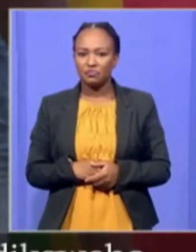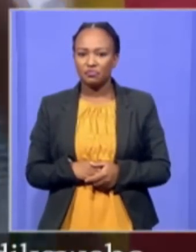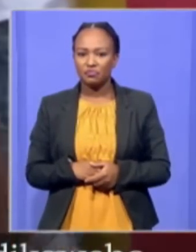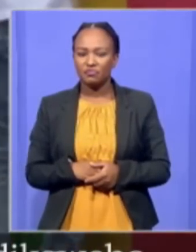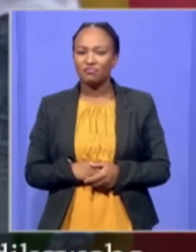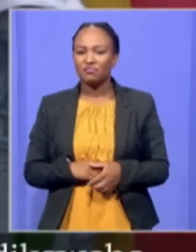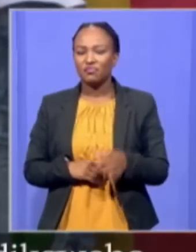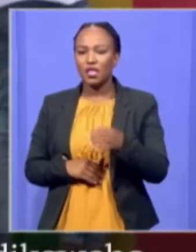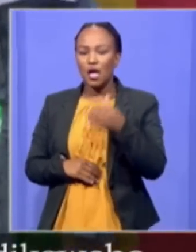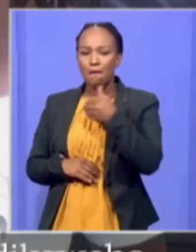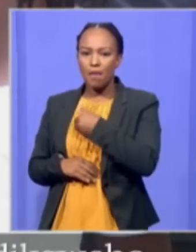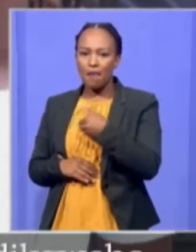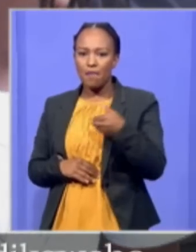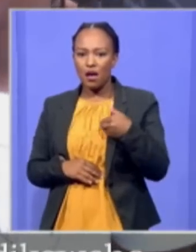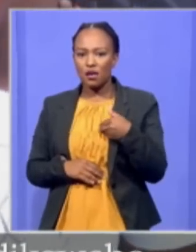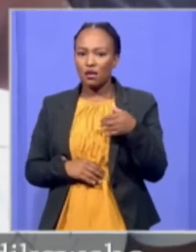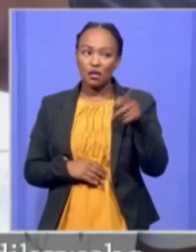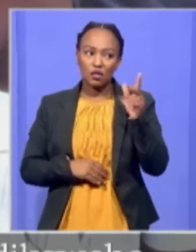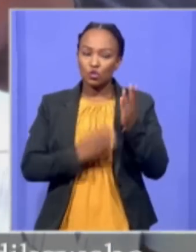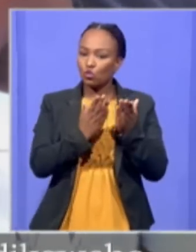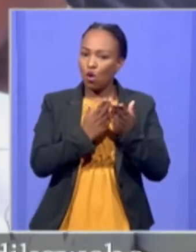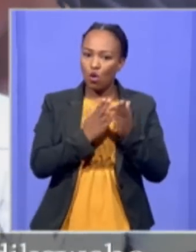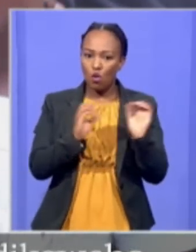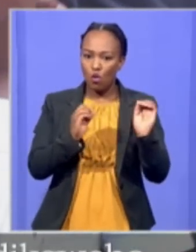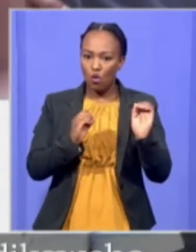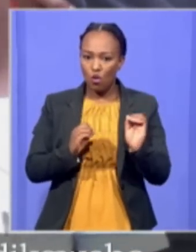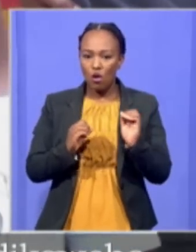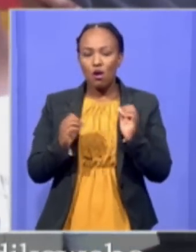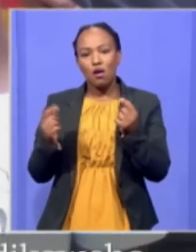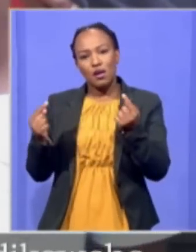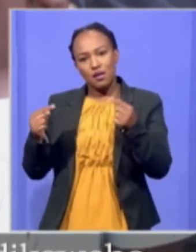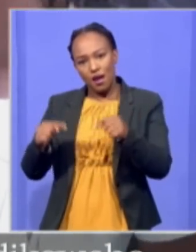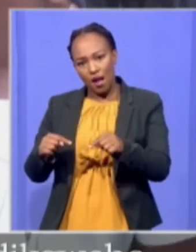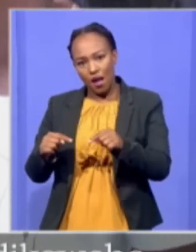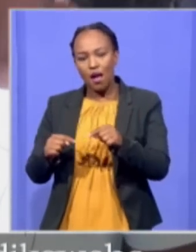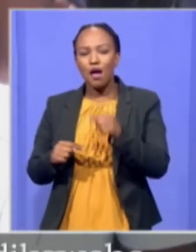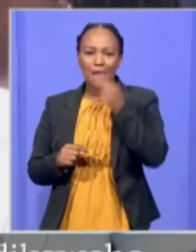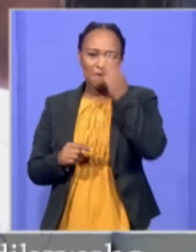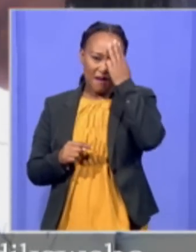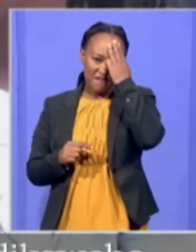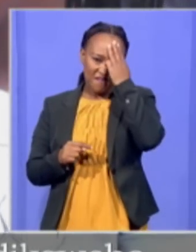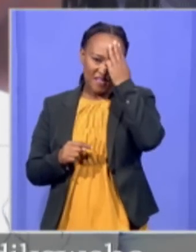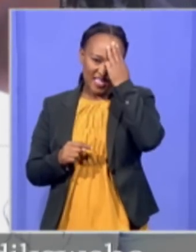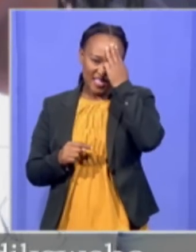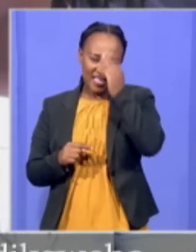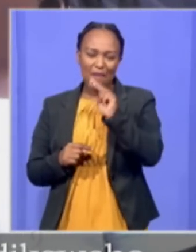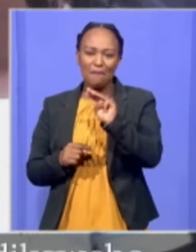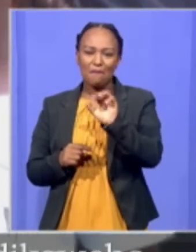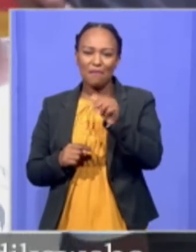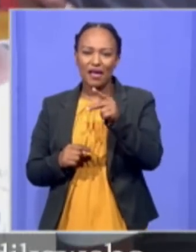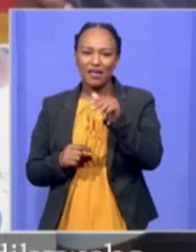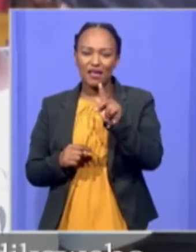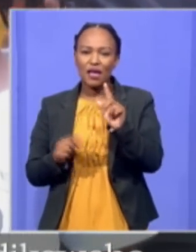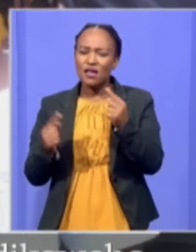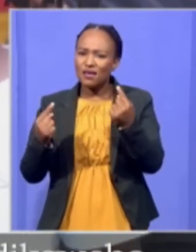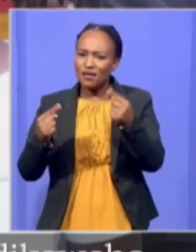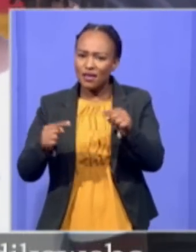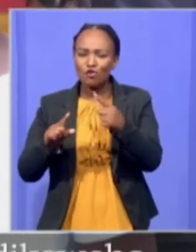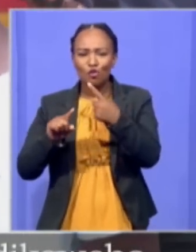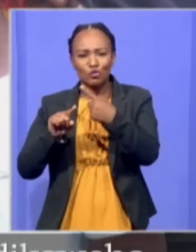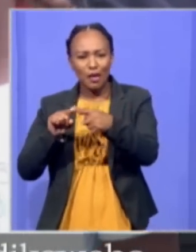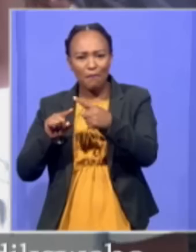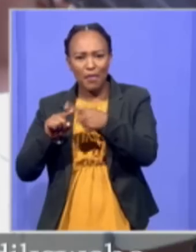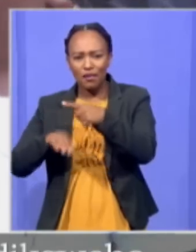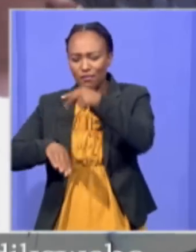Mama ka hankisa sekolong ke mo mahikeng ke tla go tshameka ke tla go jumpa ke